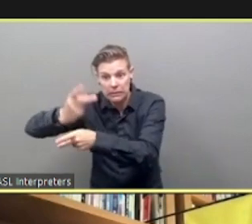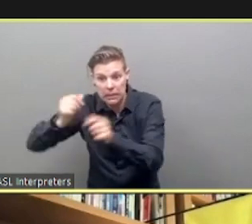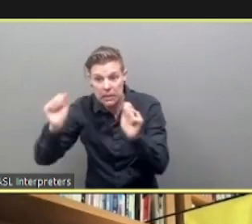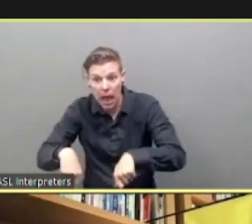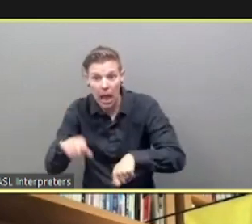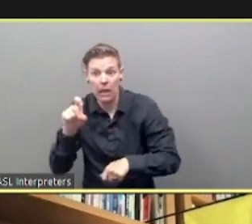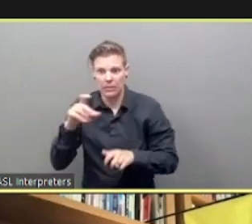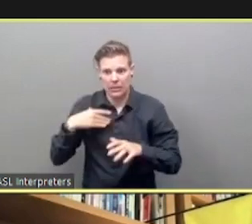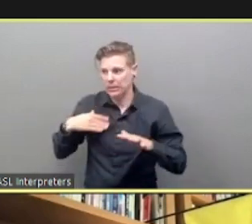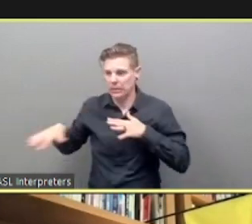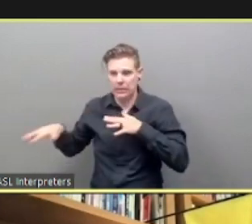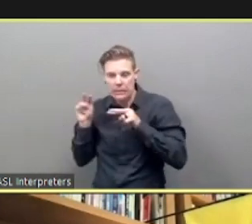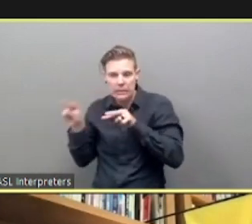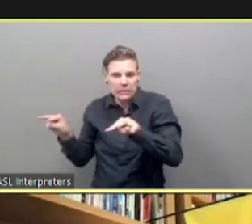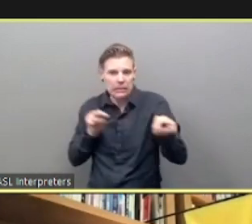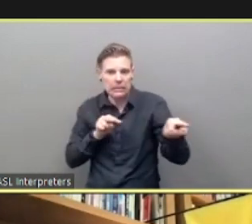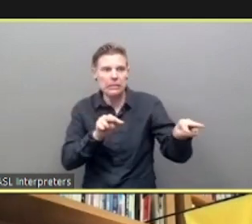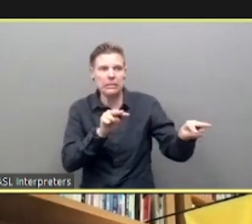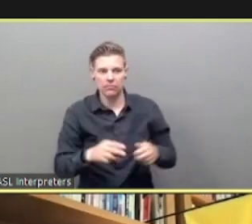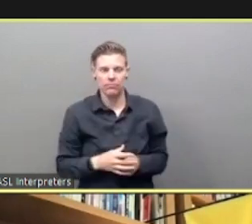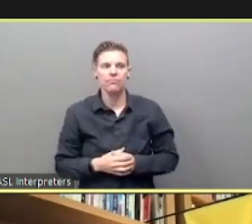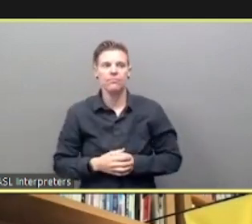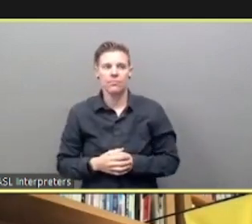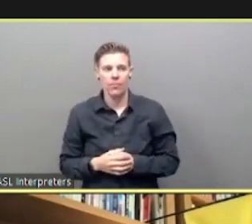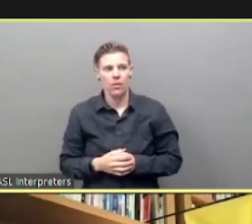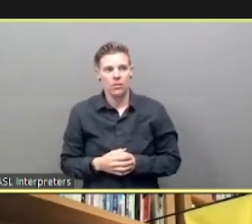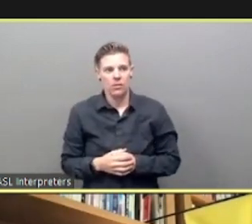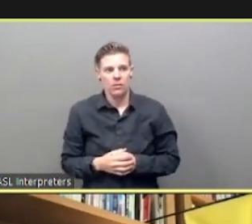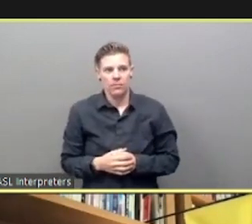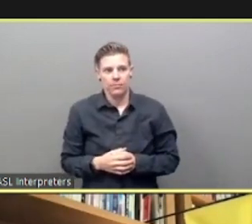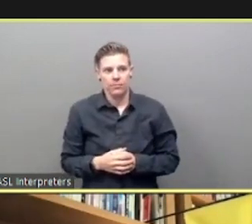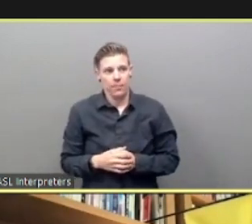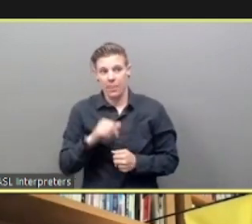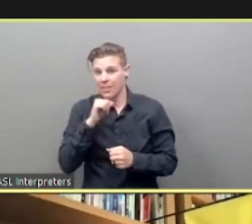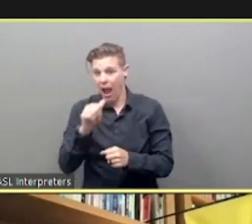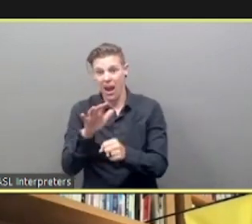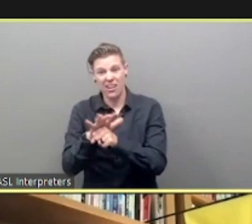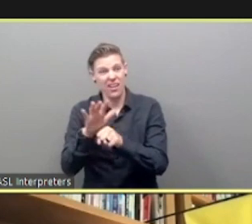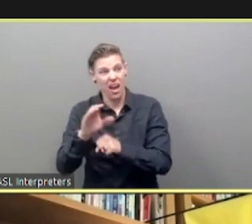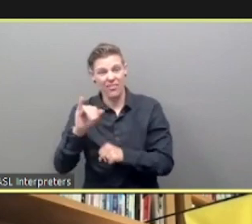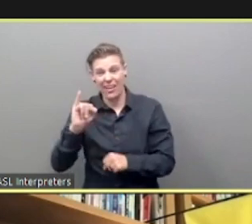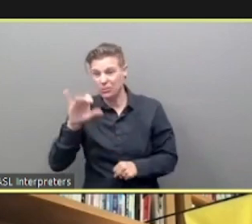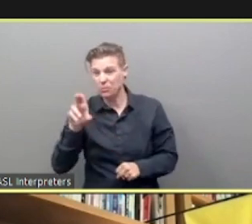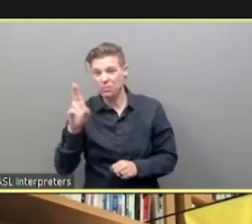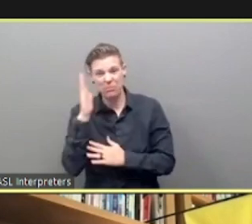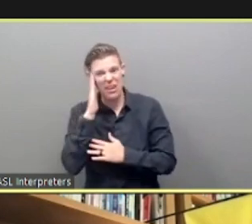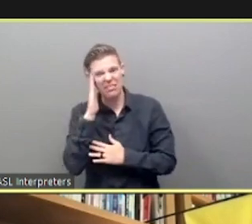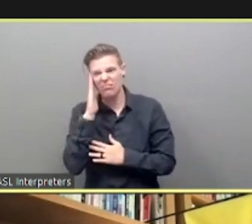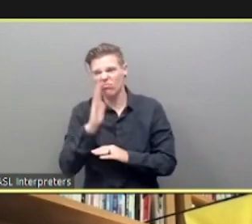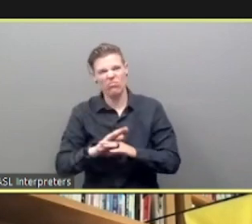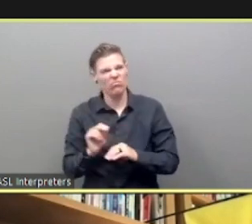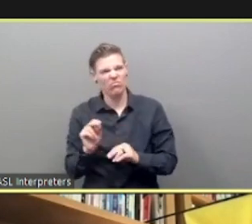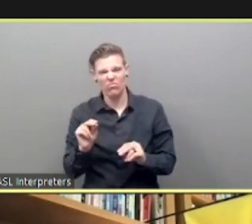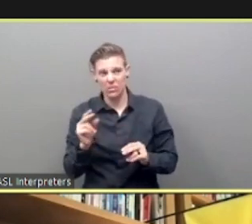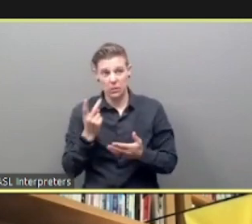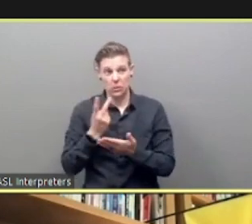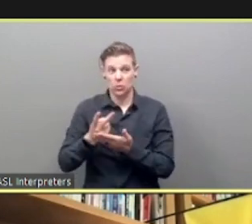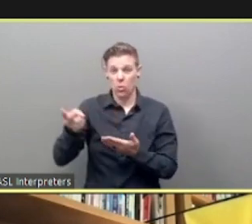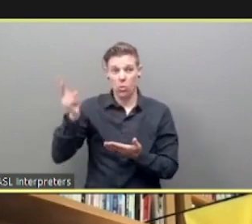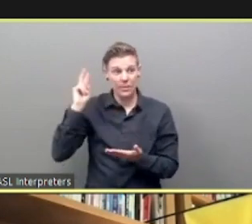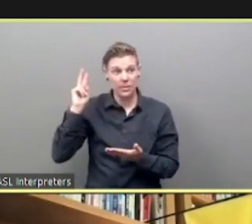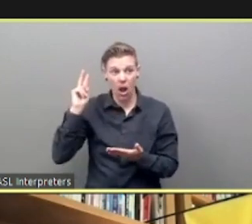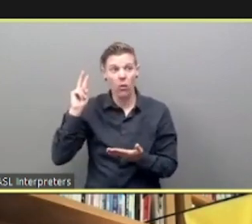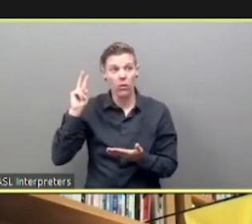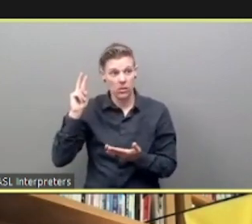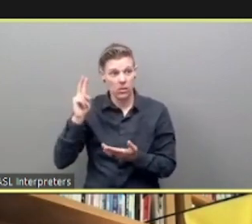this is a major crunch. We have a major shortage in ICU beds. We showed you week before last the consequences for that